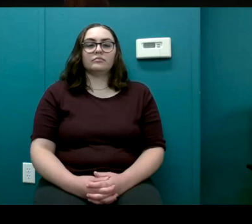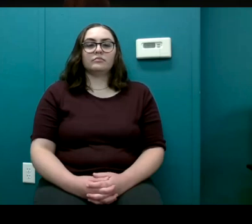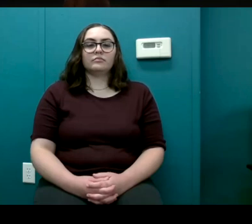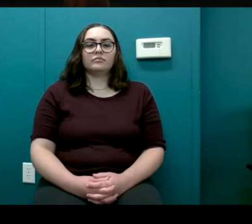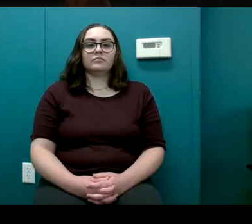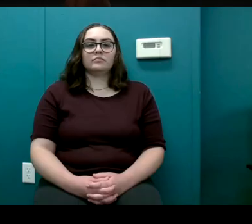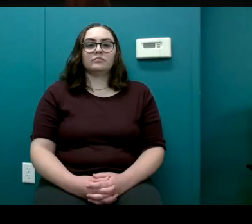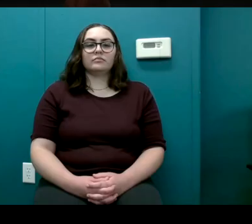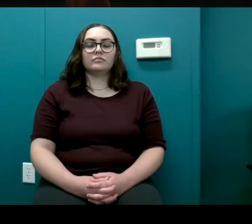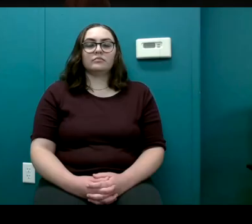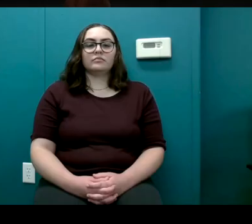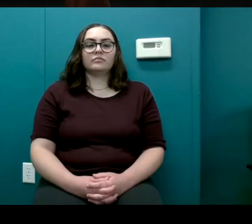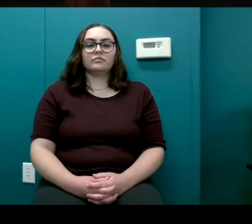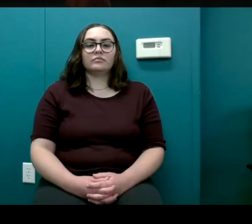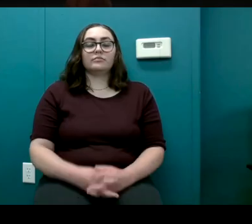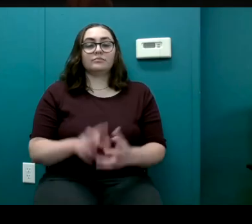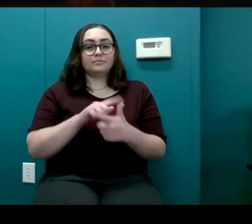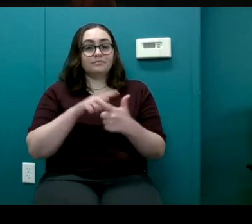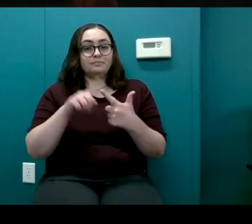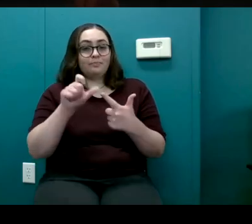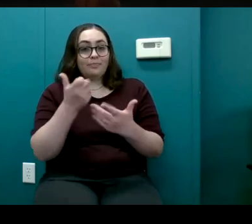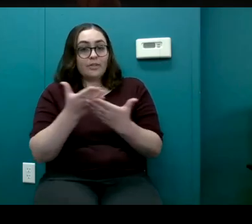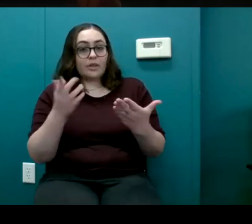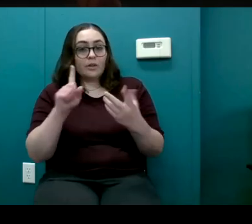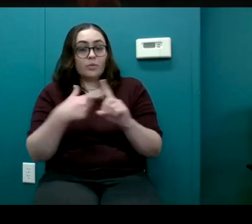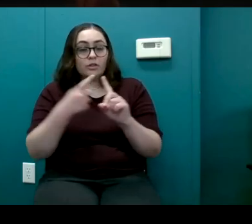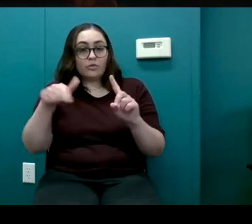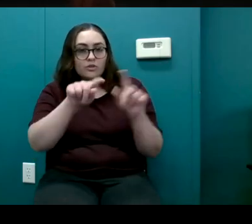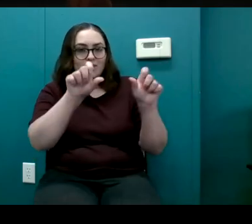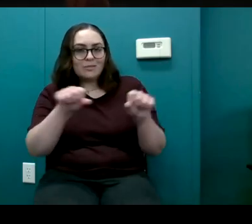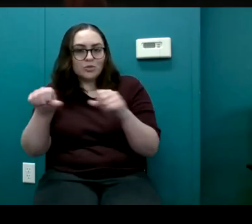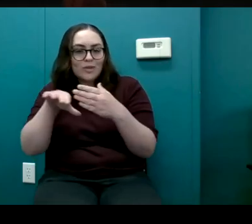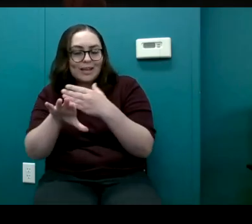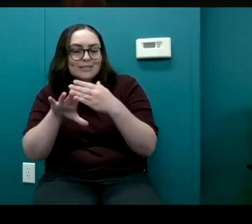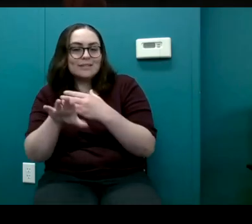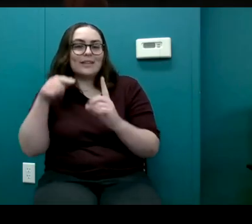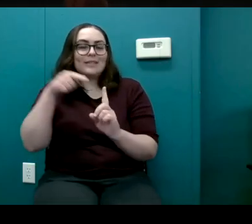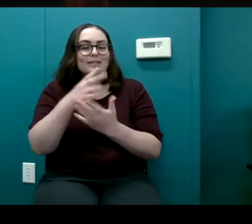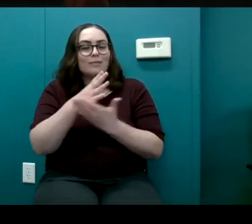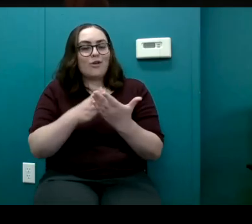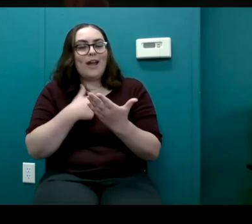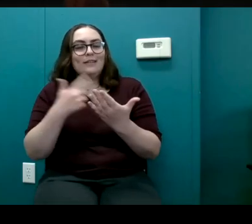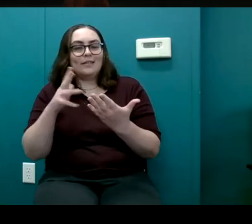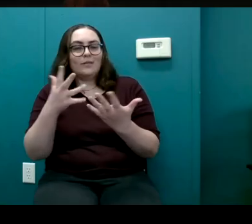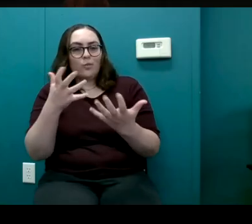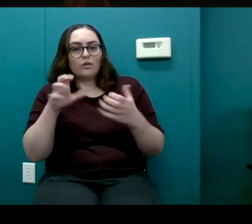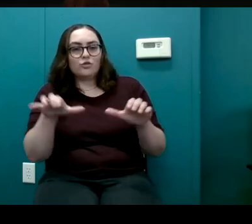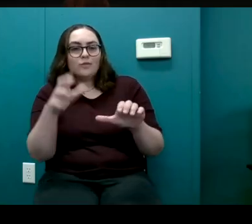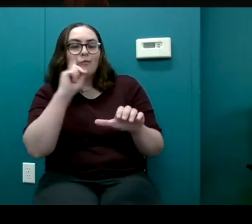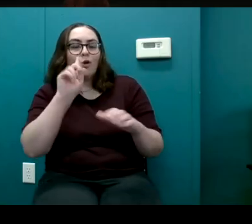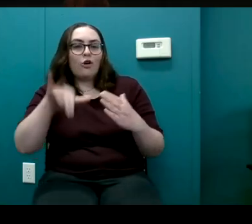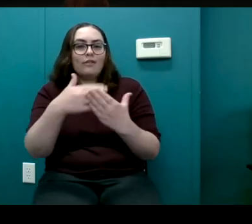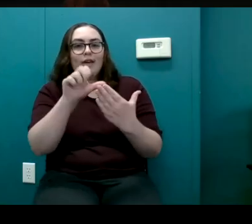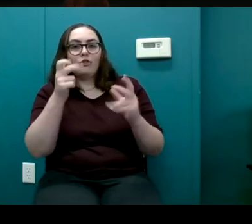Okay. And then the other thing, when you guys are able to access this, and I know that this is the part that I kind of wanted to do for all the other people that are there from